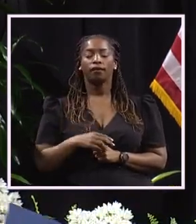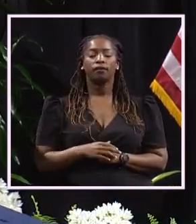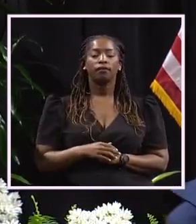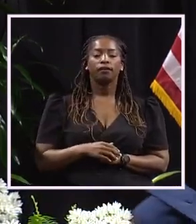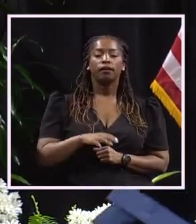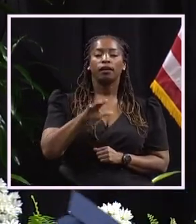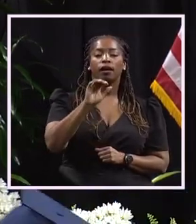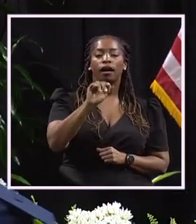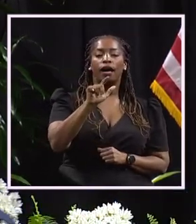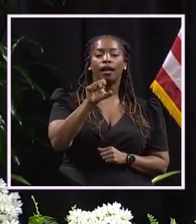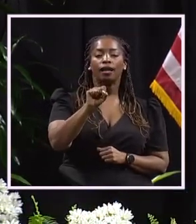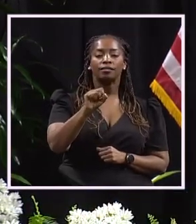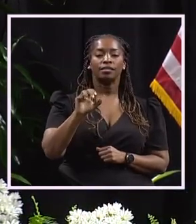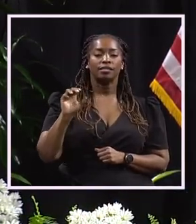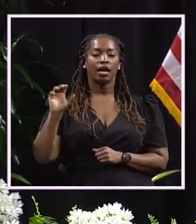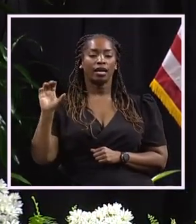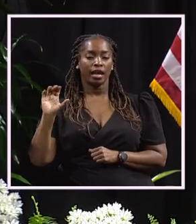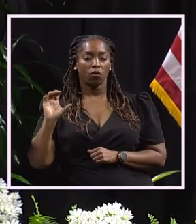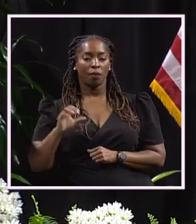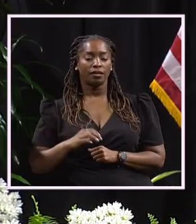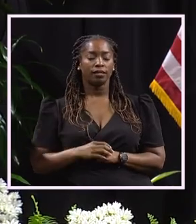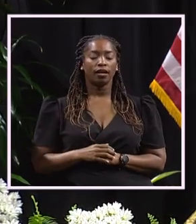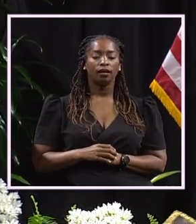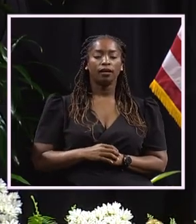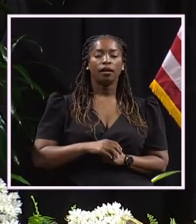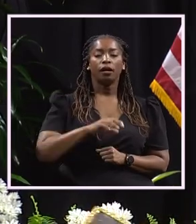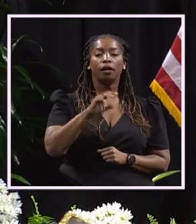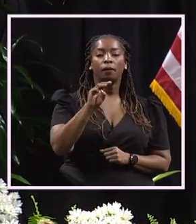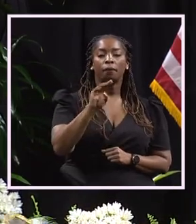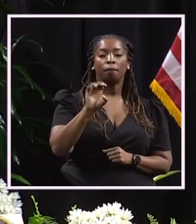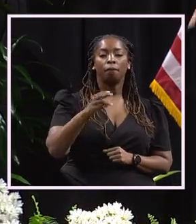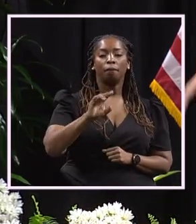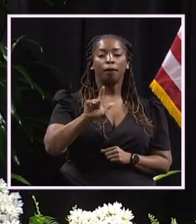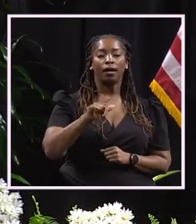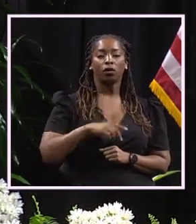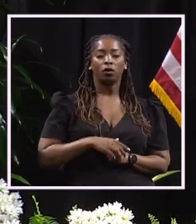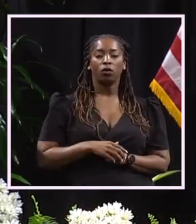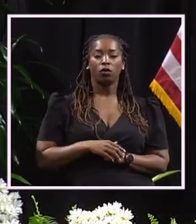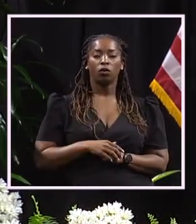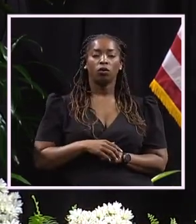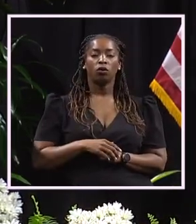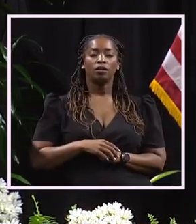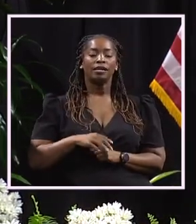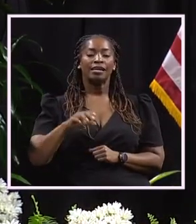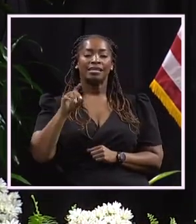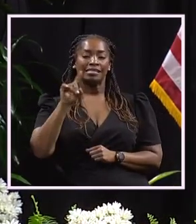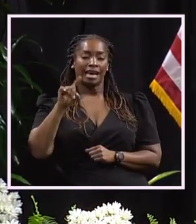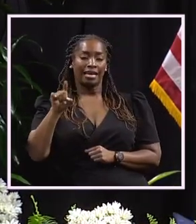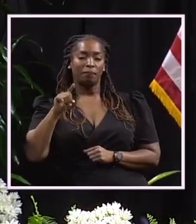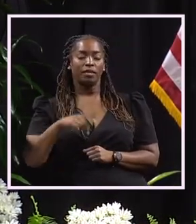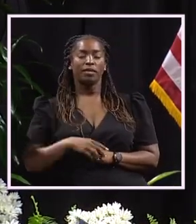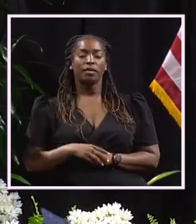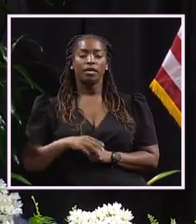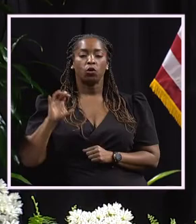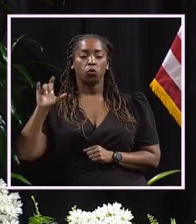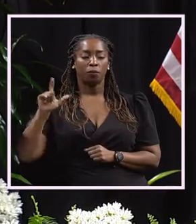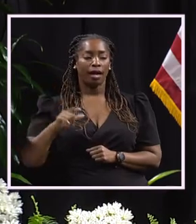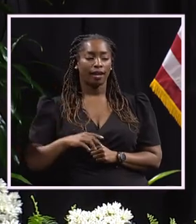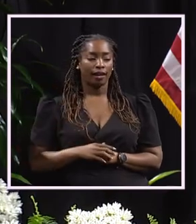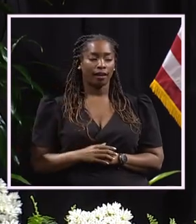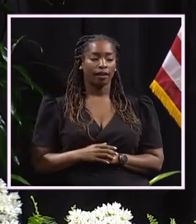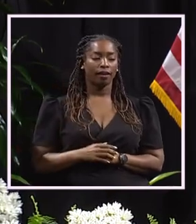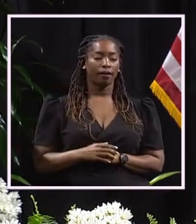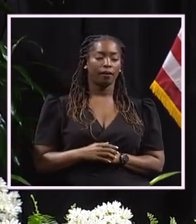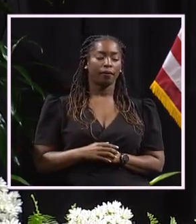Alexis Taylor Mata. Michael Feredun Saibi, cum laude.